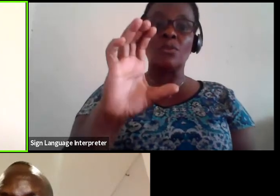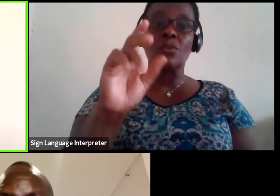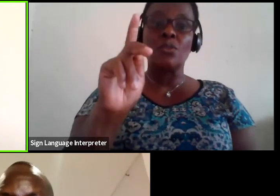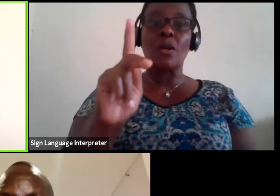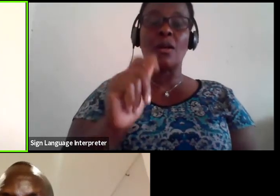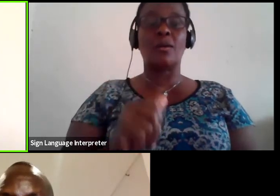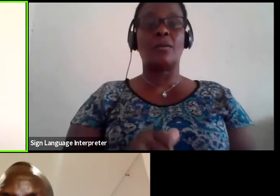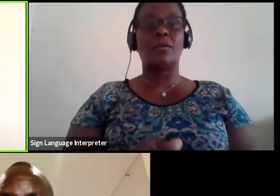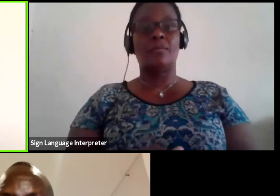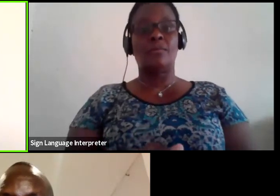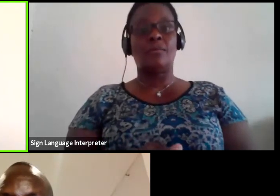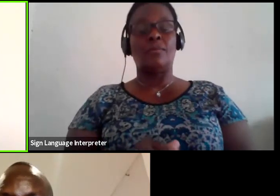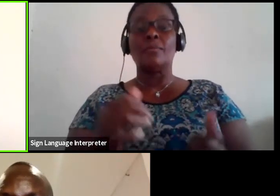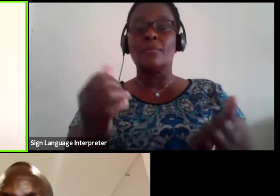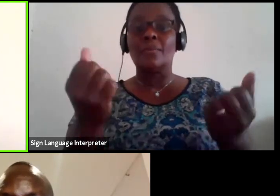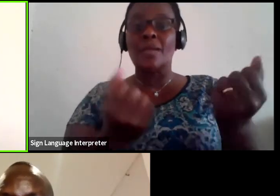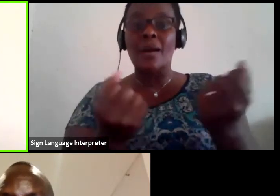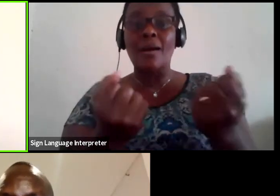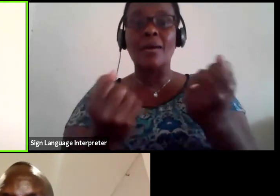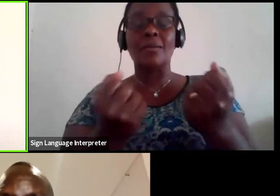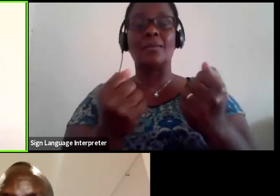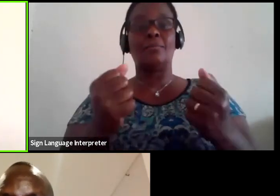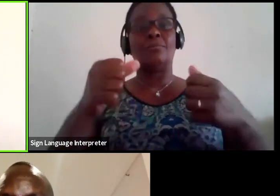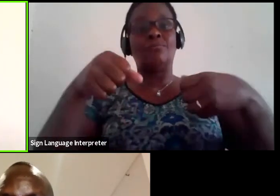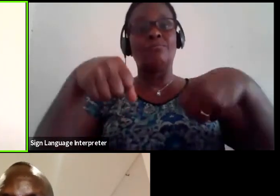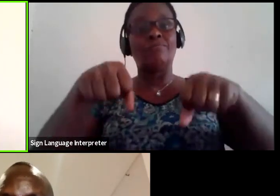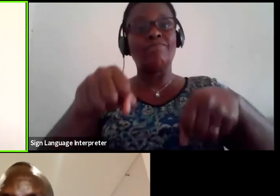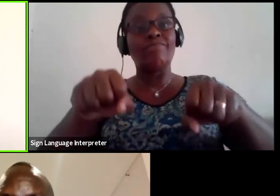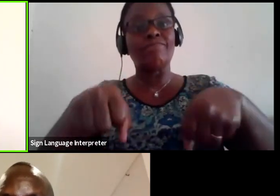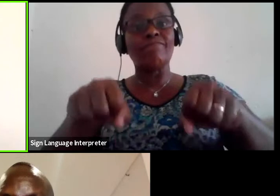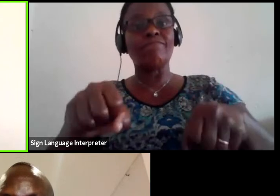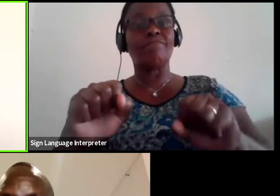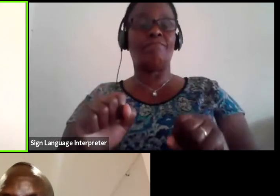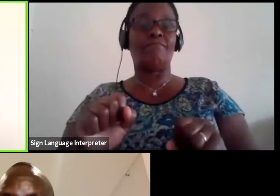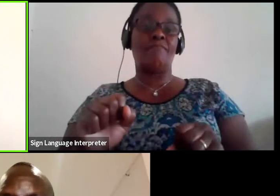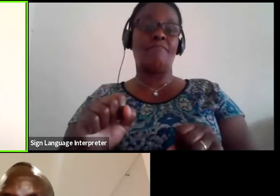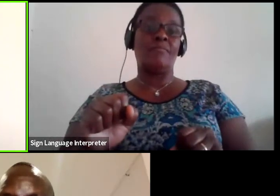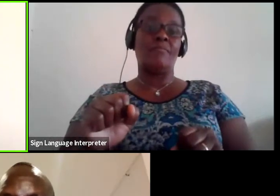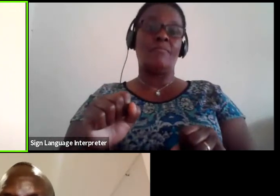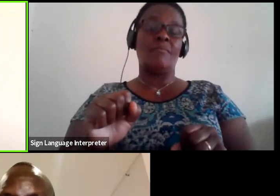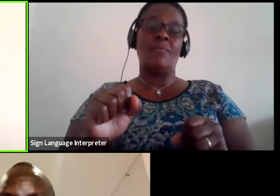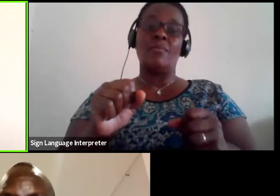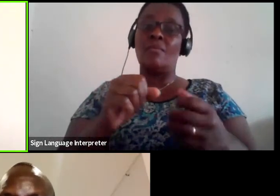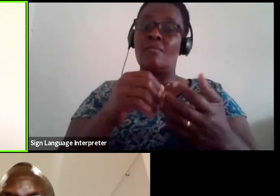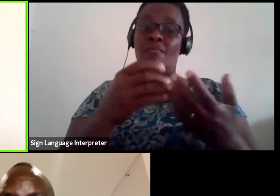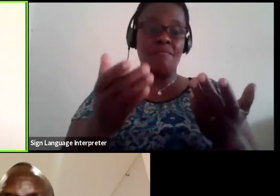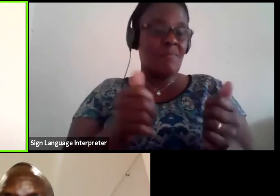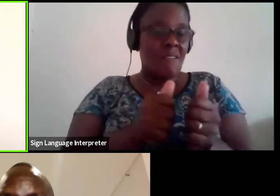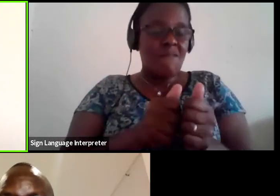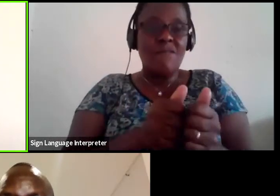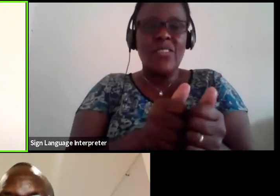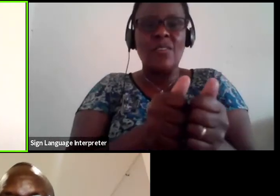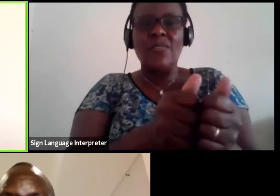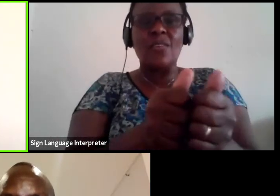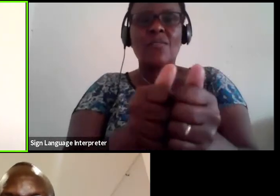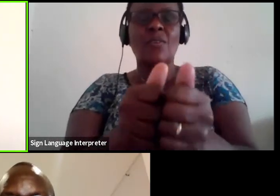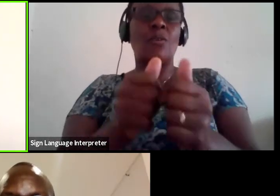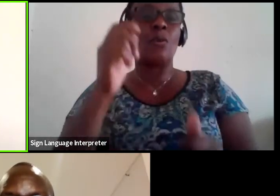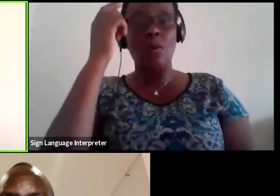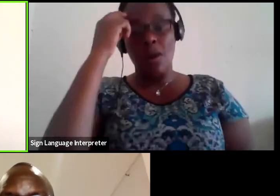motorcycles. And I know that probably this research was done before that idea, government started to push that